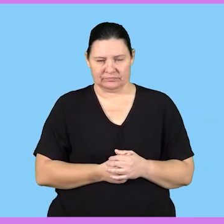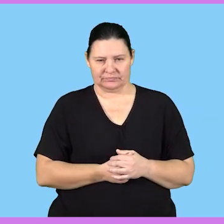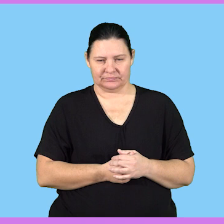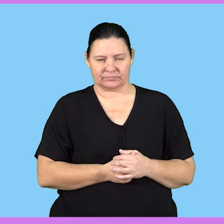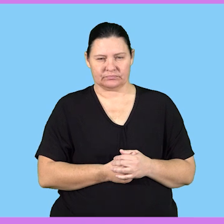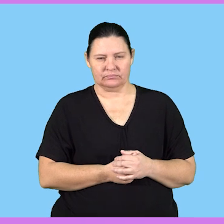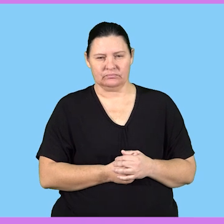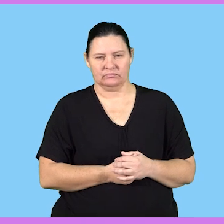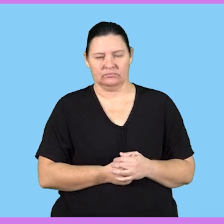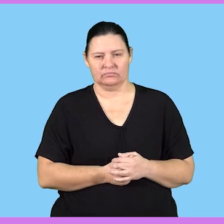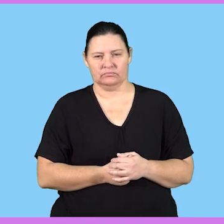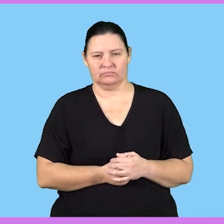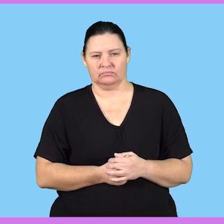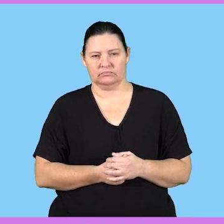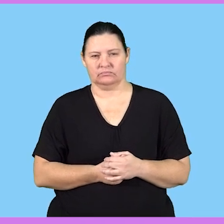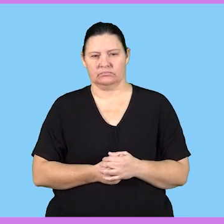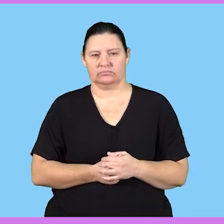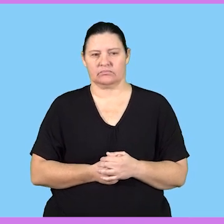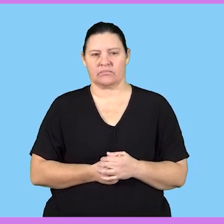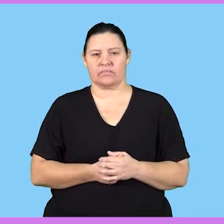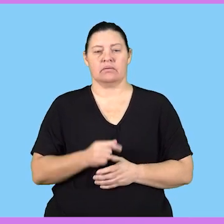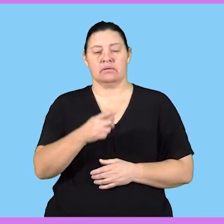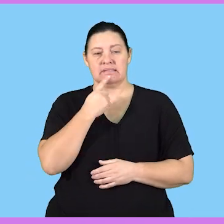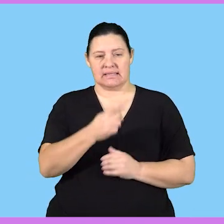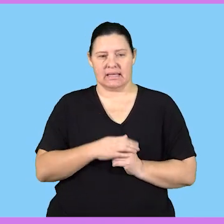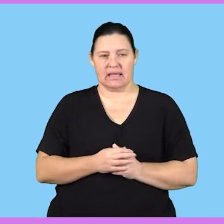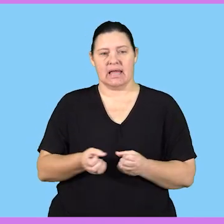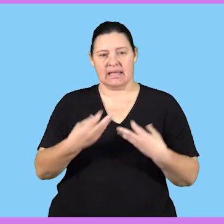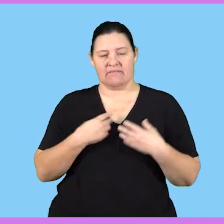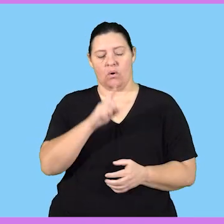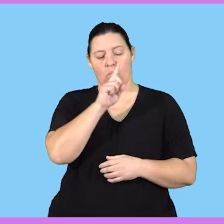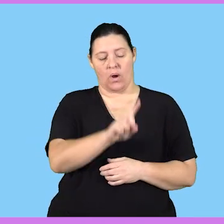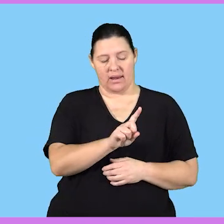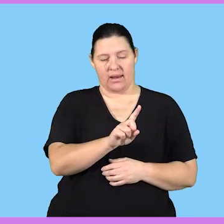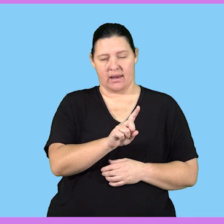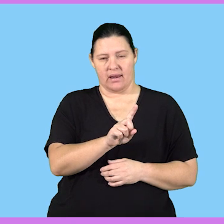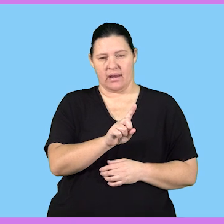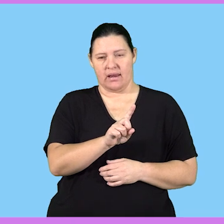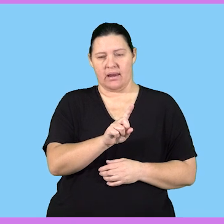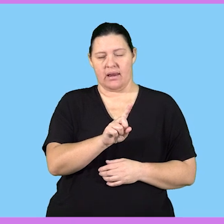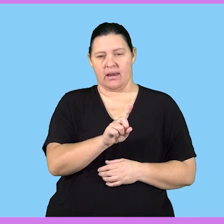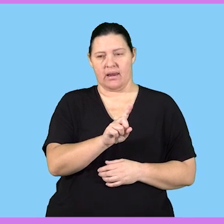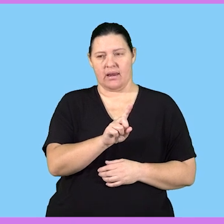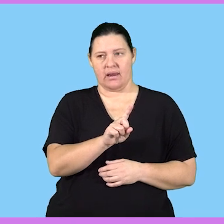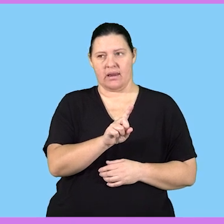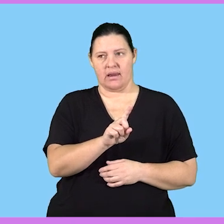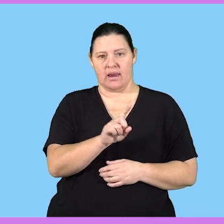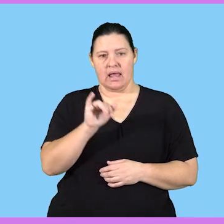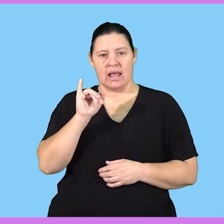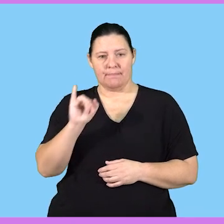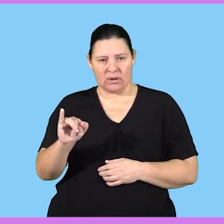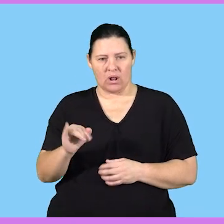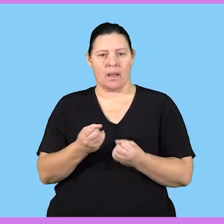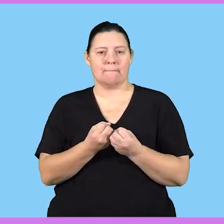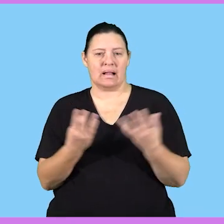so let us quickly look at some examples. So I'm saying here, if you are given one imperial unit equals